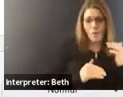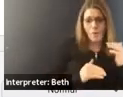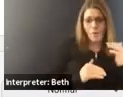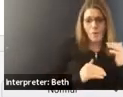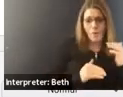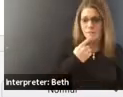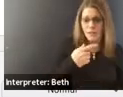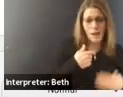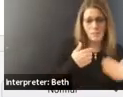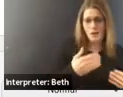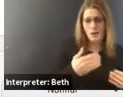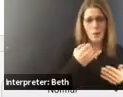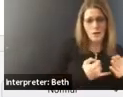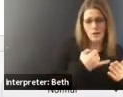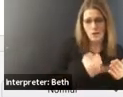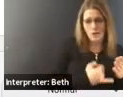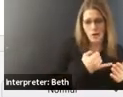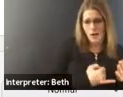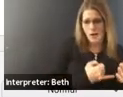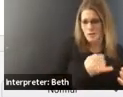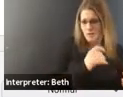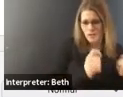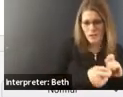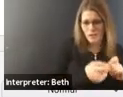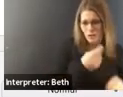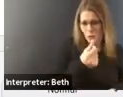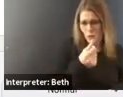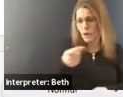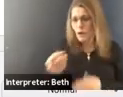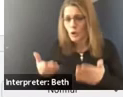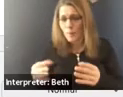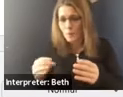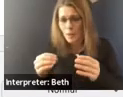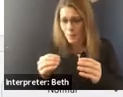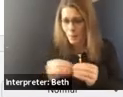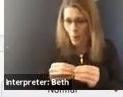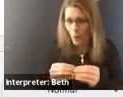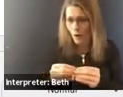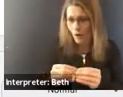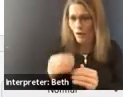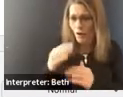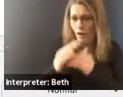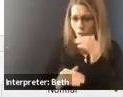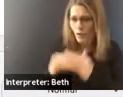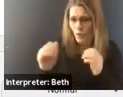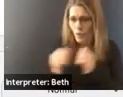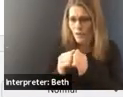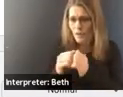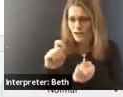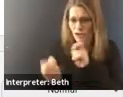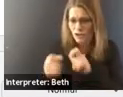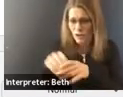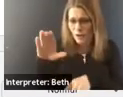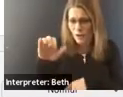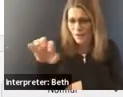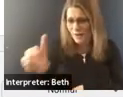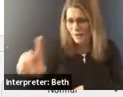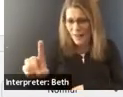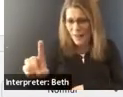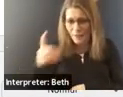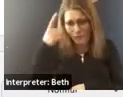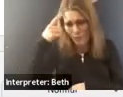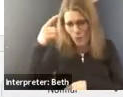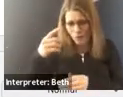quickly modify the CAD file and get it in position. Fine. There's nothing wrong with either one of those. Okay?